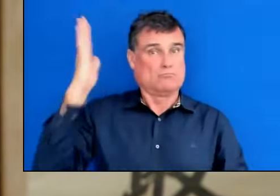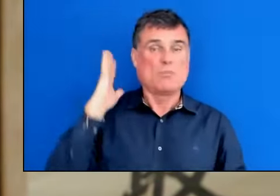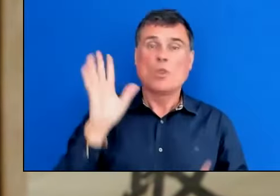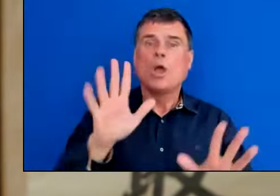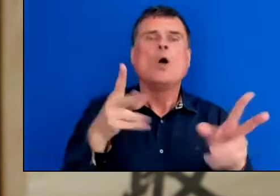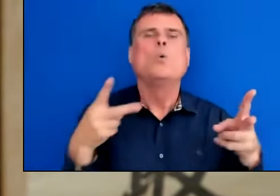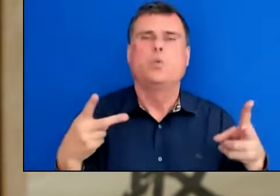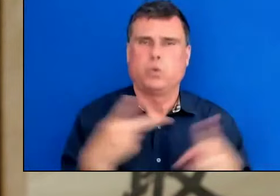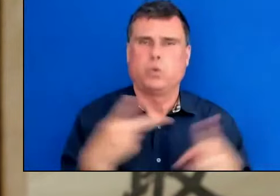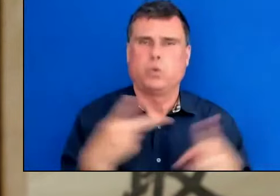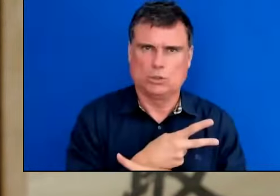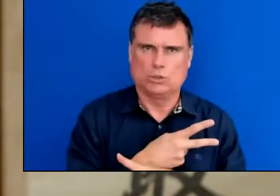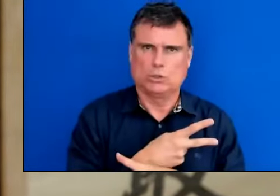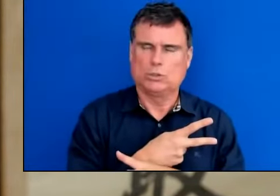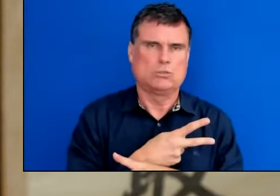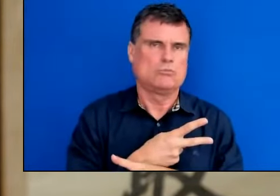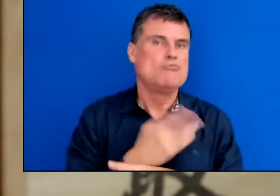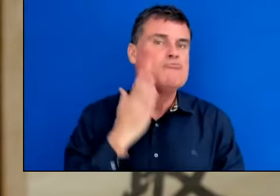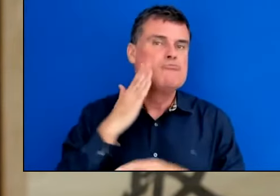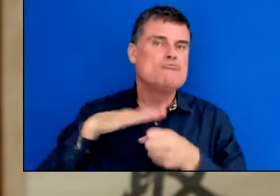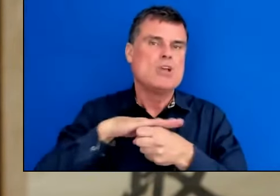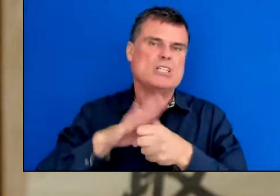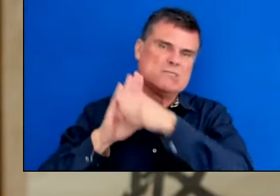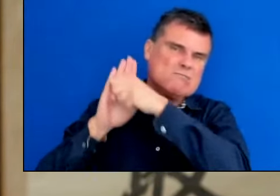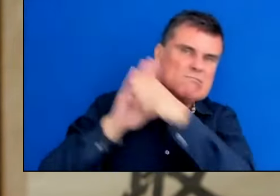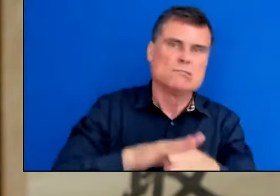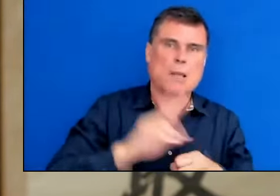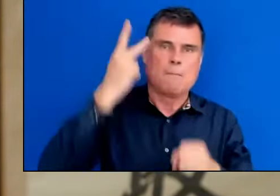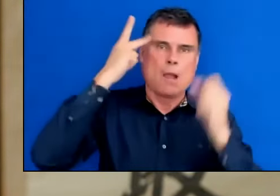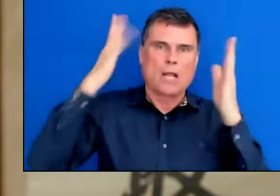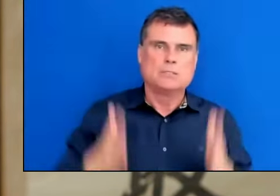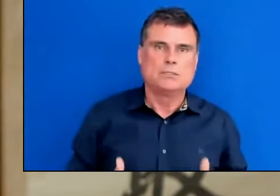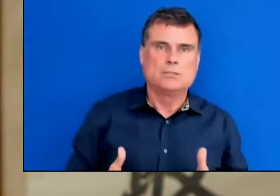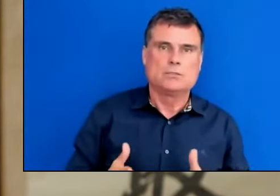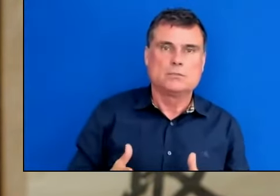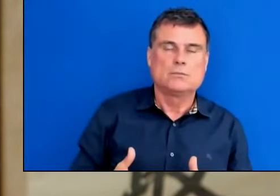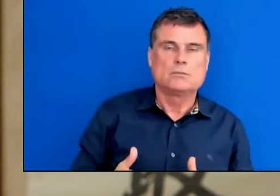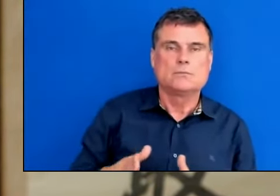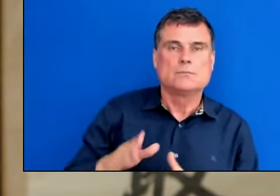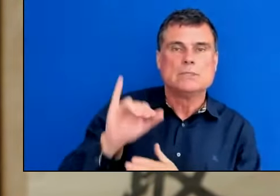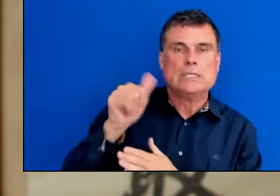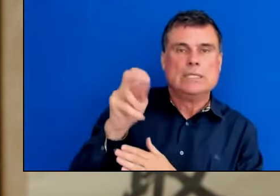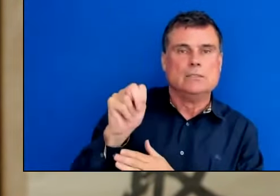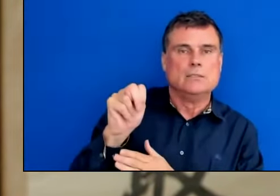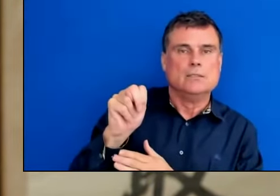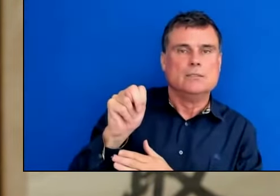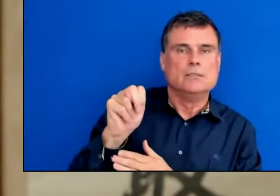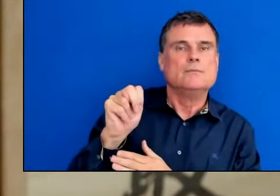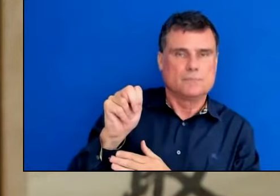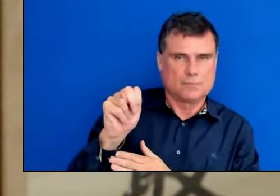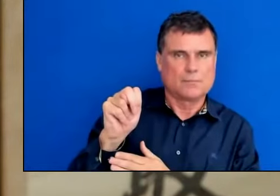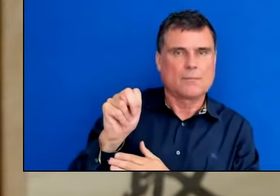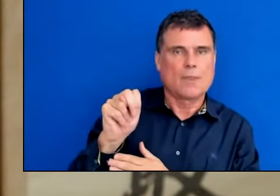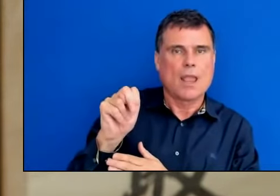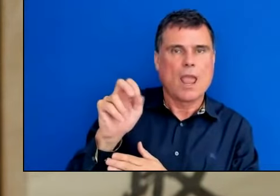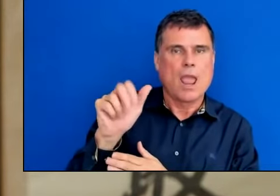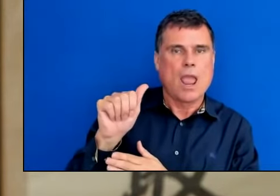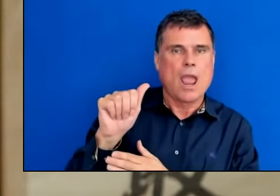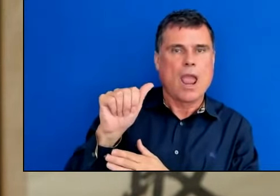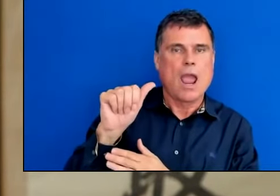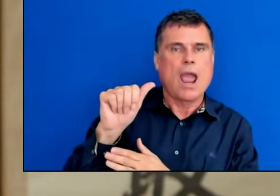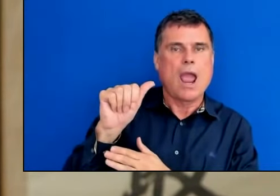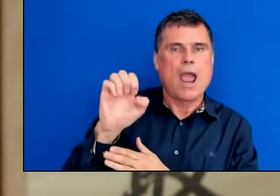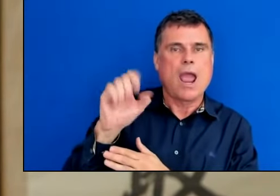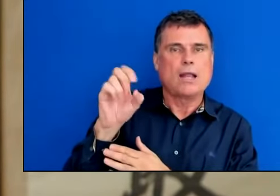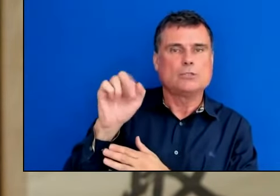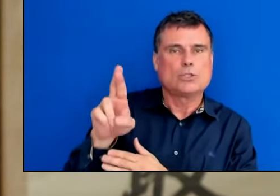time. And his name is Ian Alistair Mackenzie. He was a Scottish